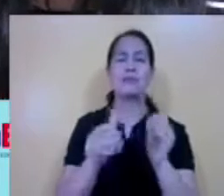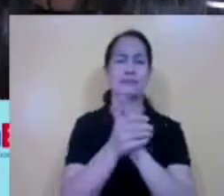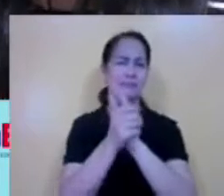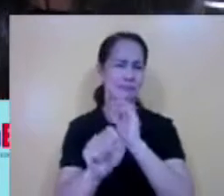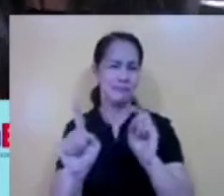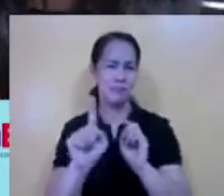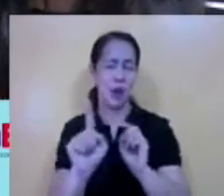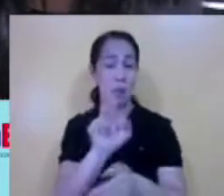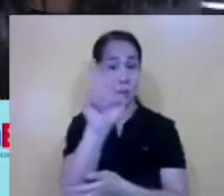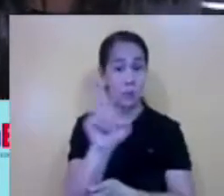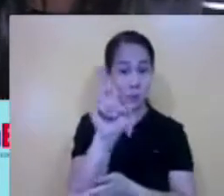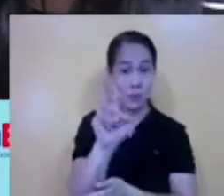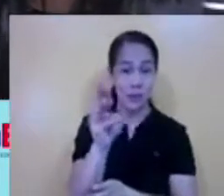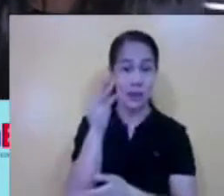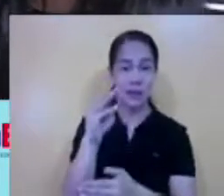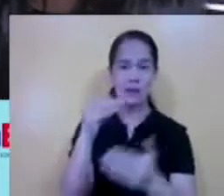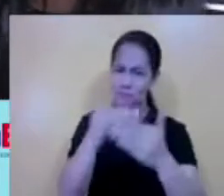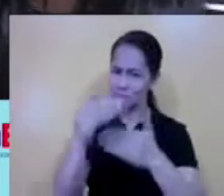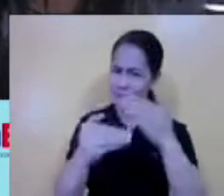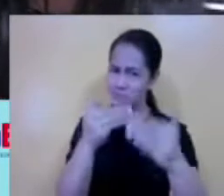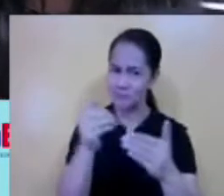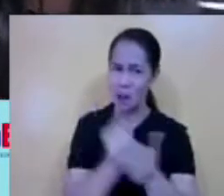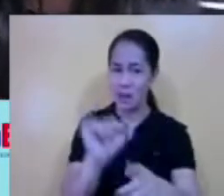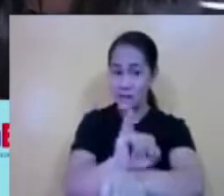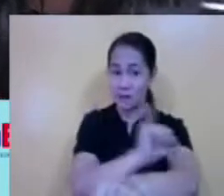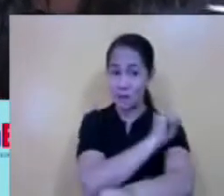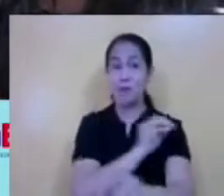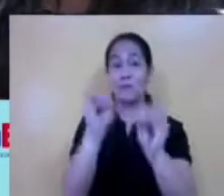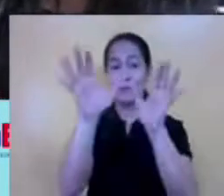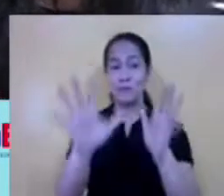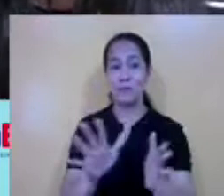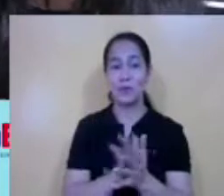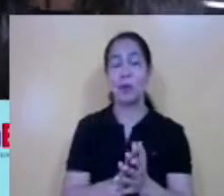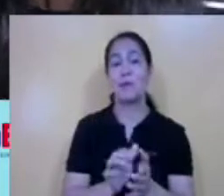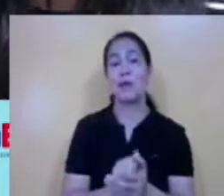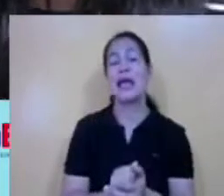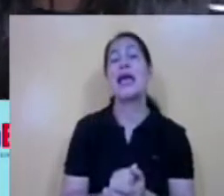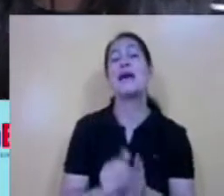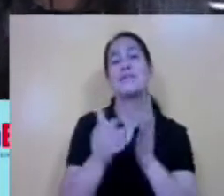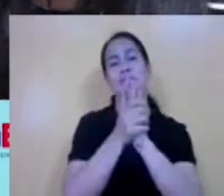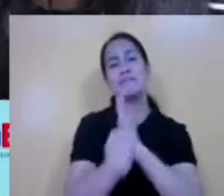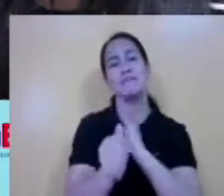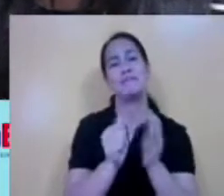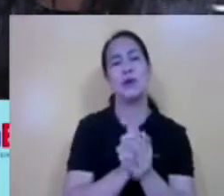monitor the progression or improvement of a teacher's competencies and